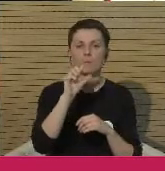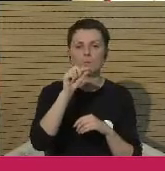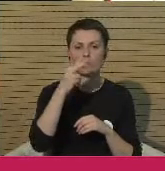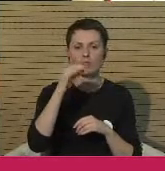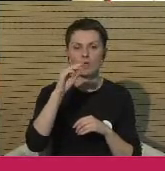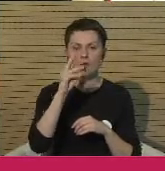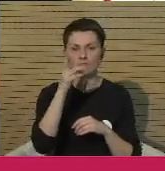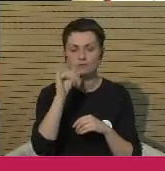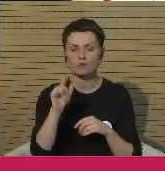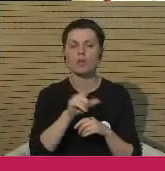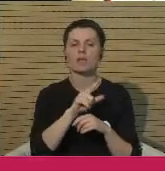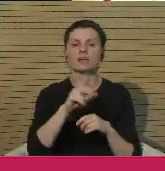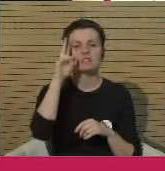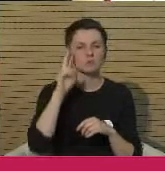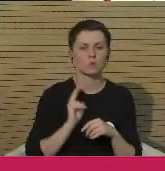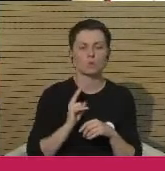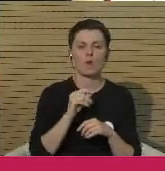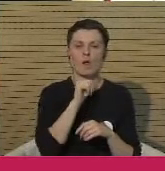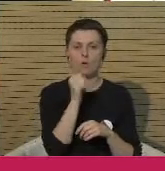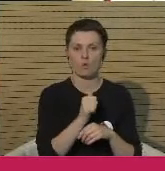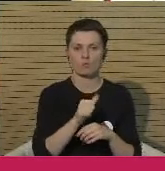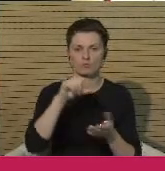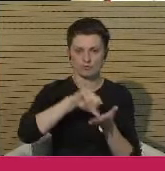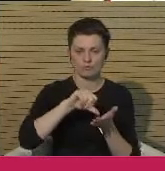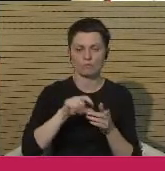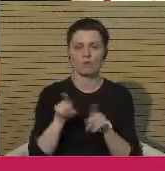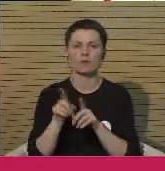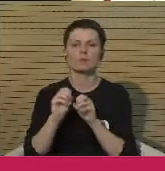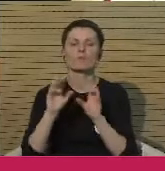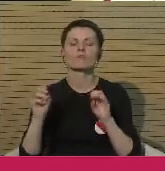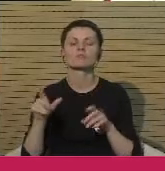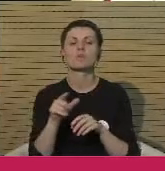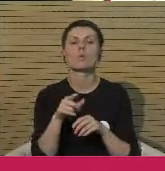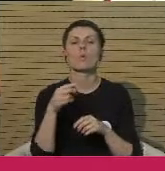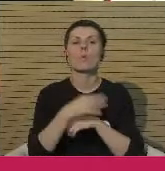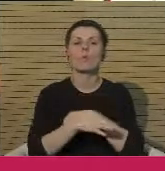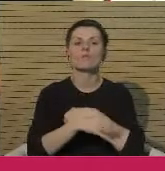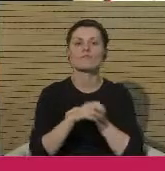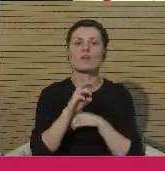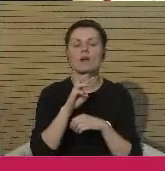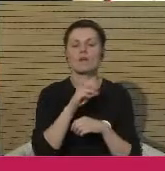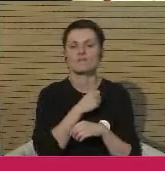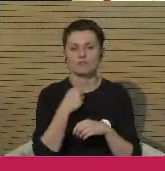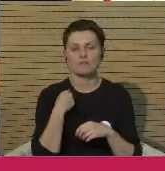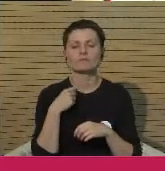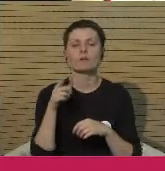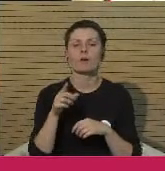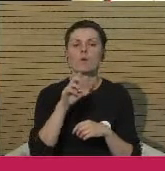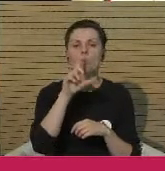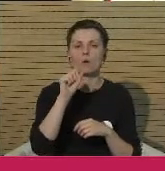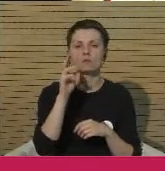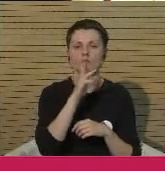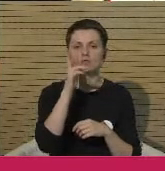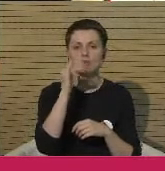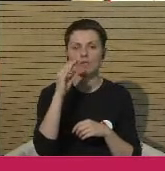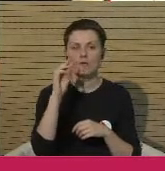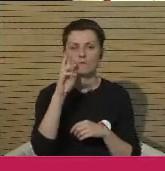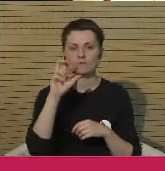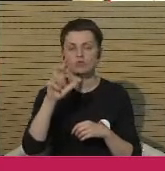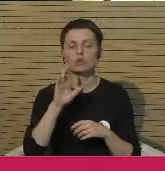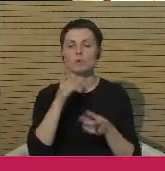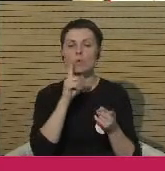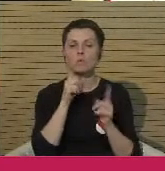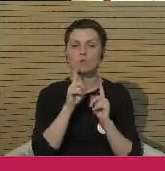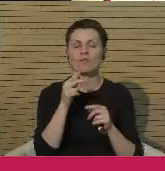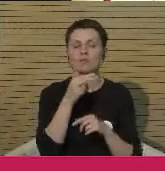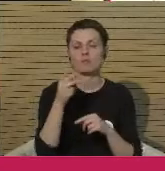and Yulya Tsimafeyeva. And we also have guests, Tomasz Stępniewski and Professor Hubert Łaszkiewicz, and we'll